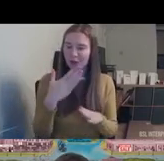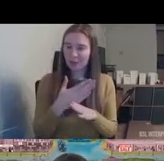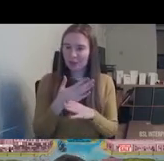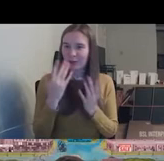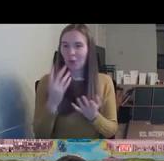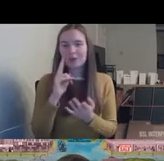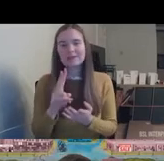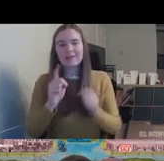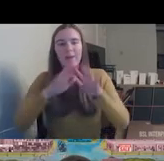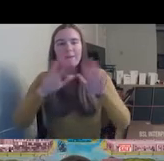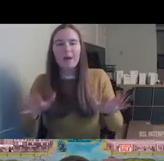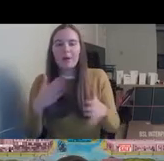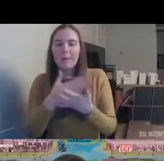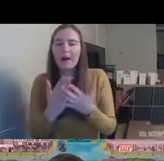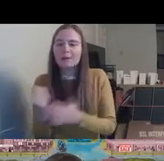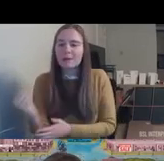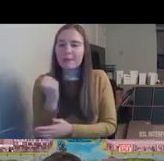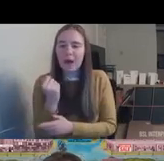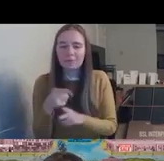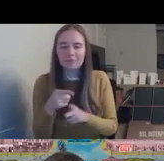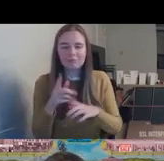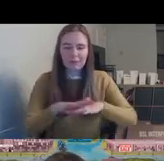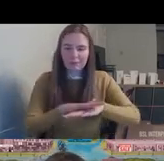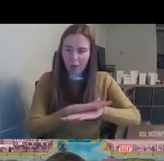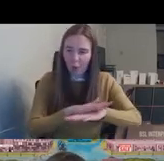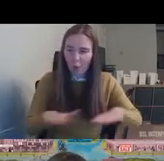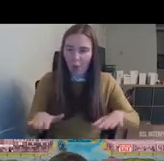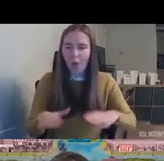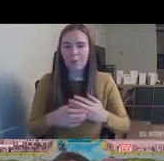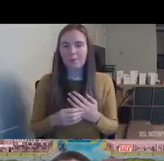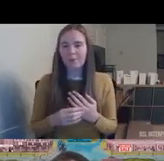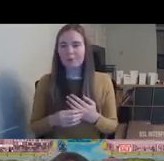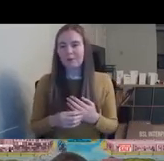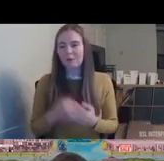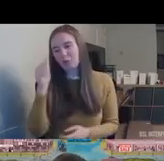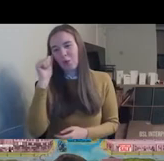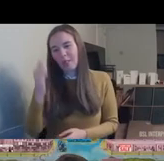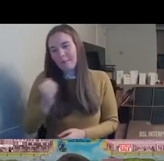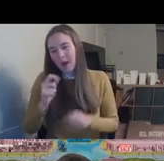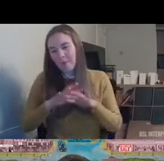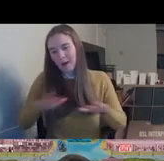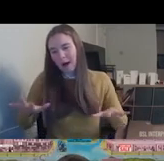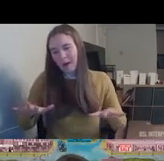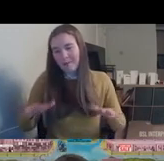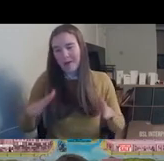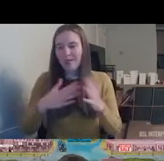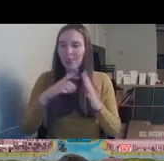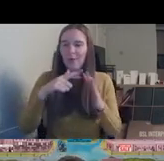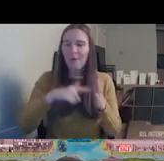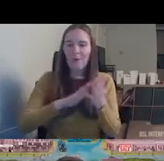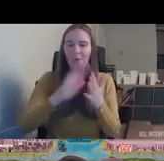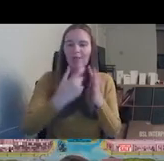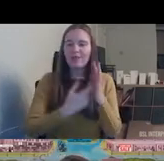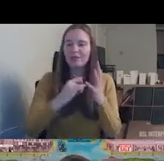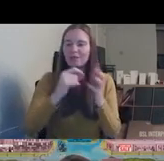elements of the pub, such as the carpets. These are two pub carpets from Wetherspoons. Every single Wetherspoons has a different carpet and these other